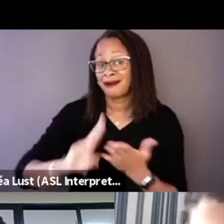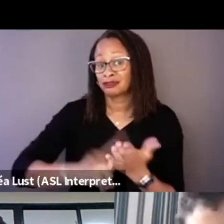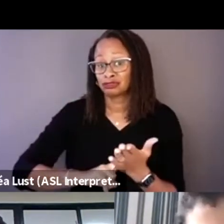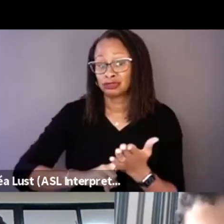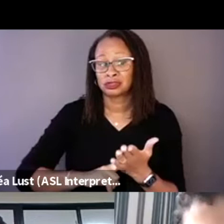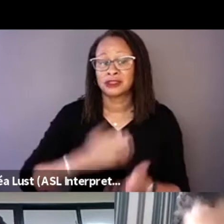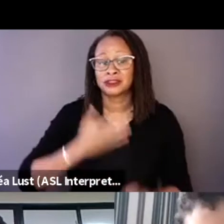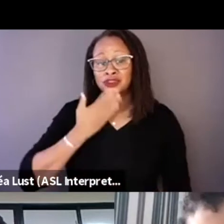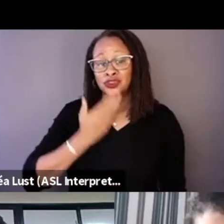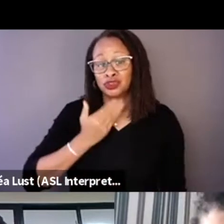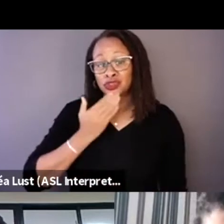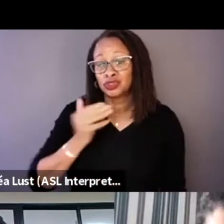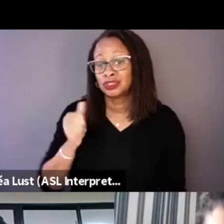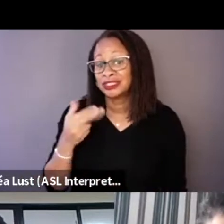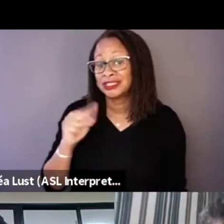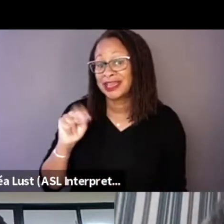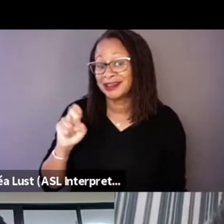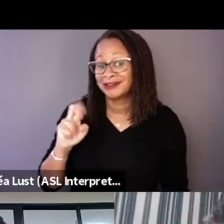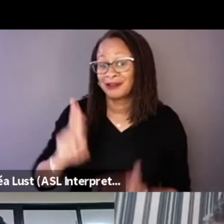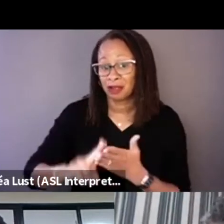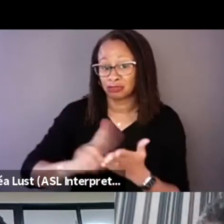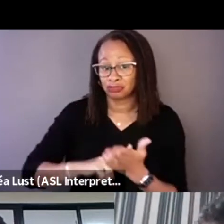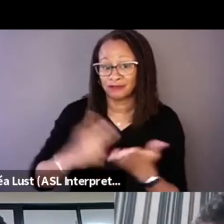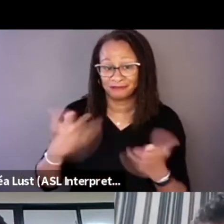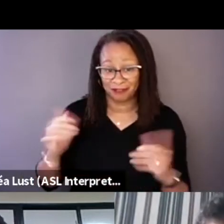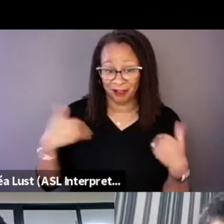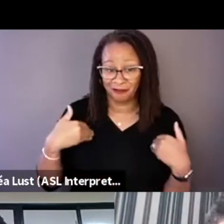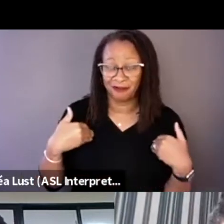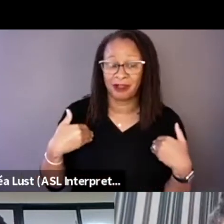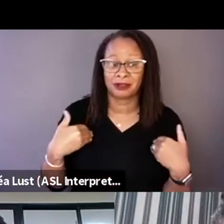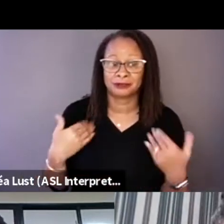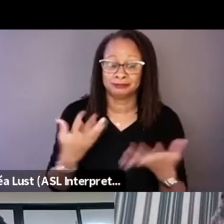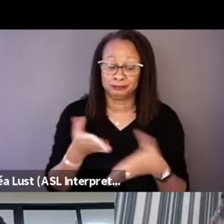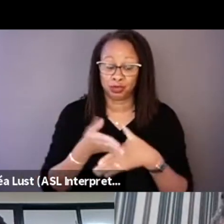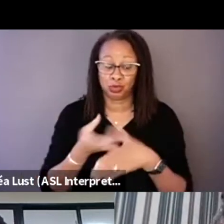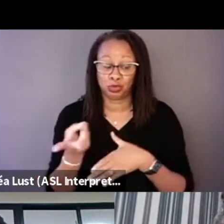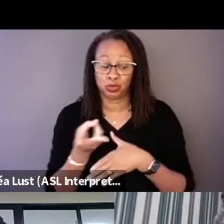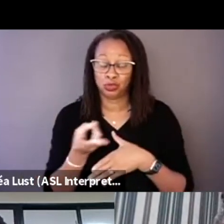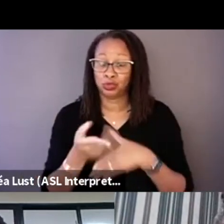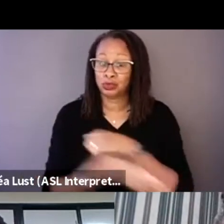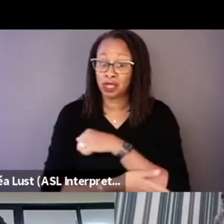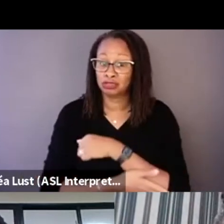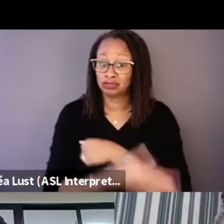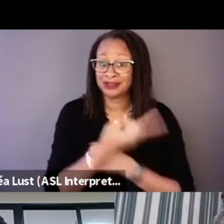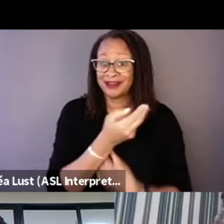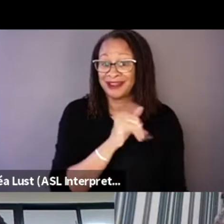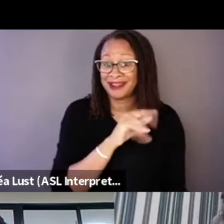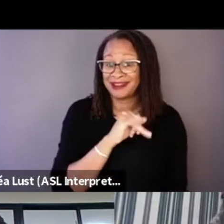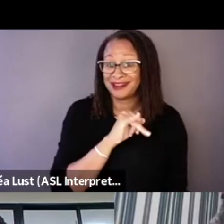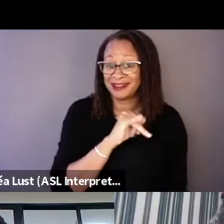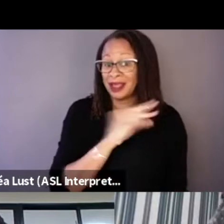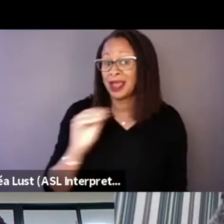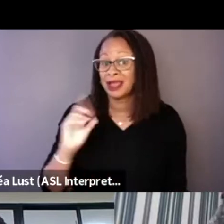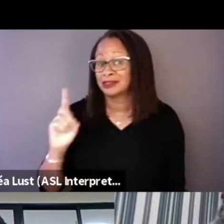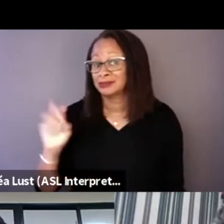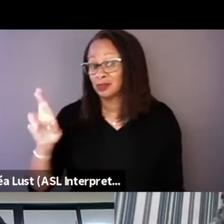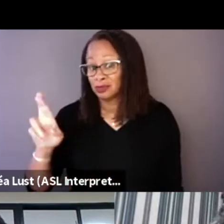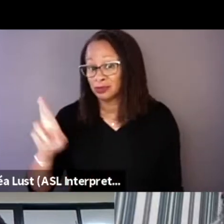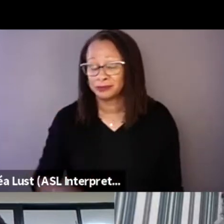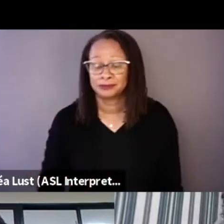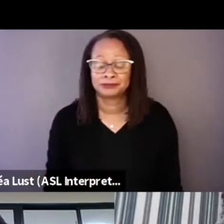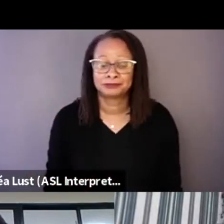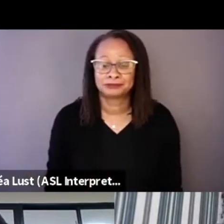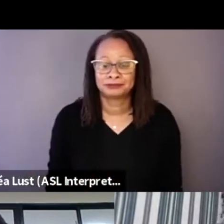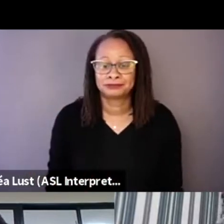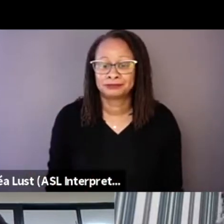sugar cane contract that they had between the countries of Haiti and the Dominican Republic. Una